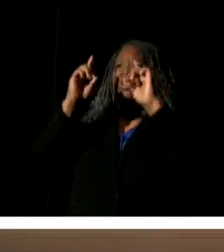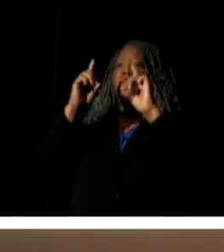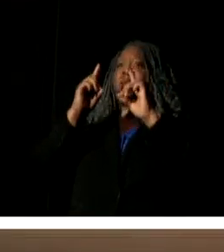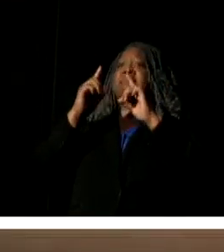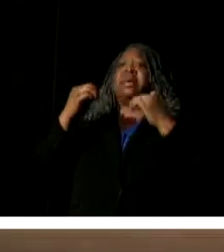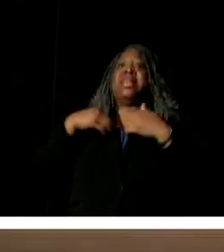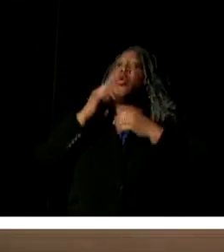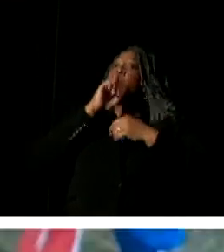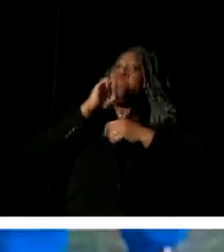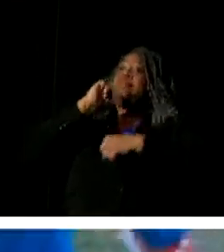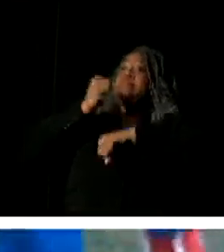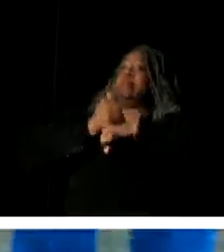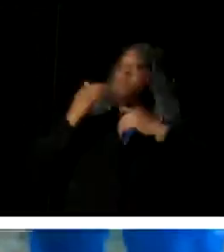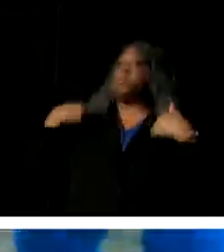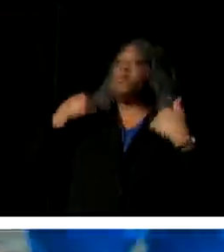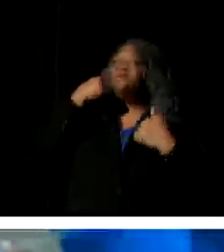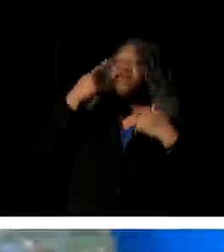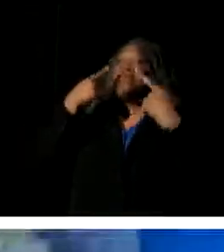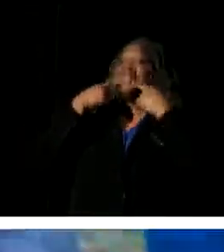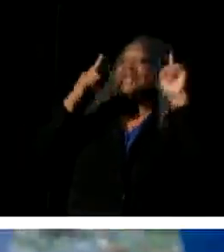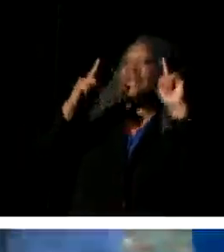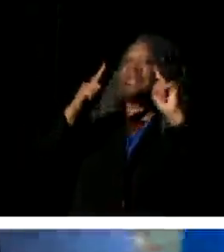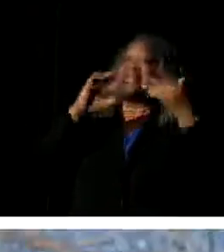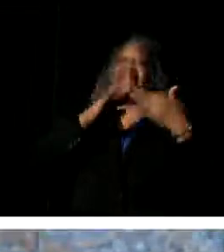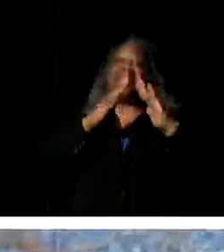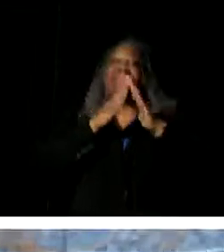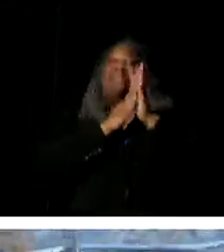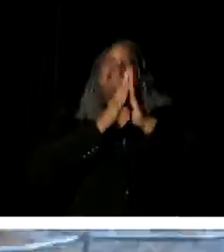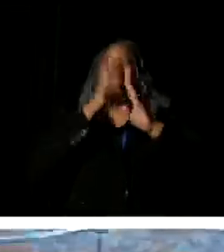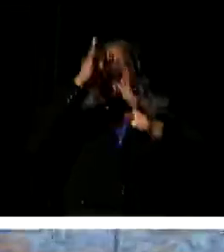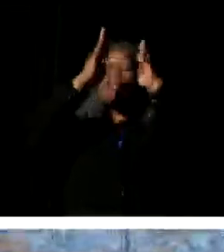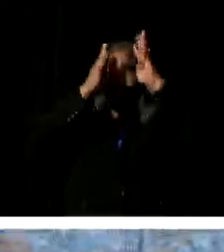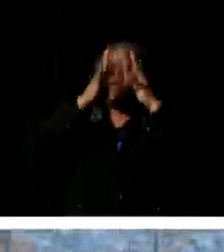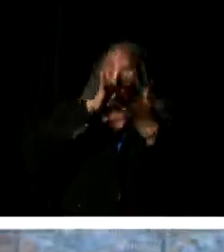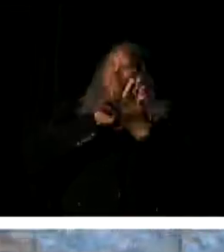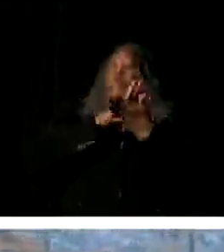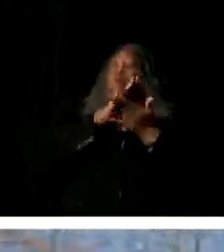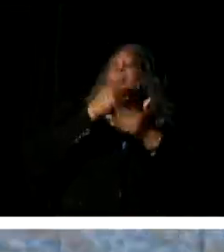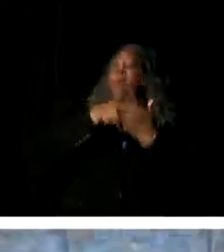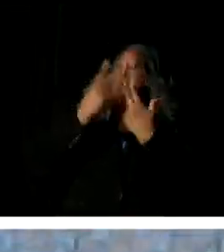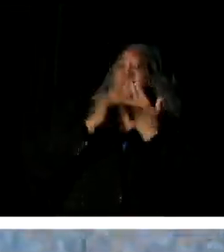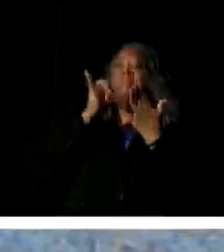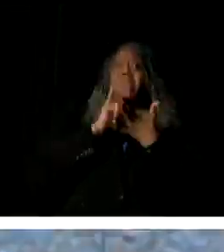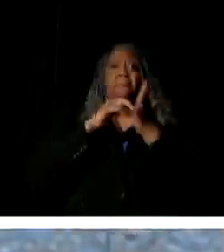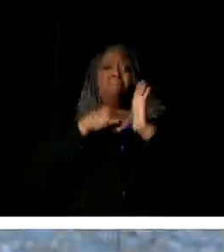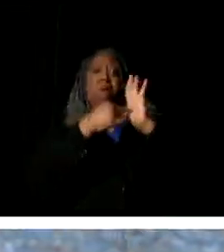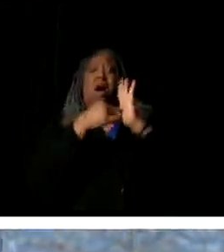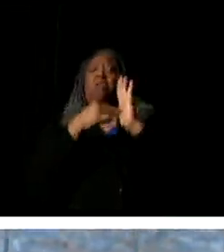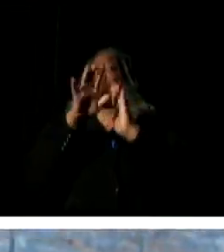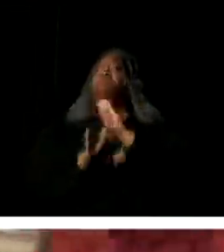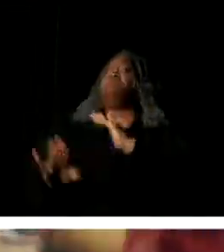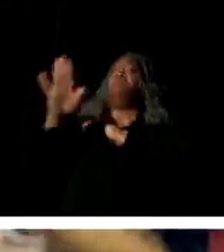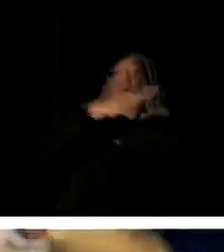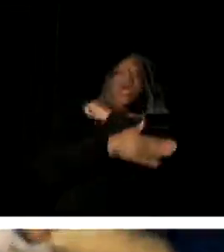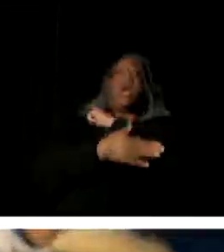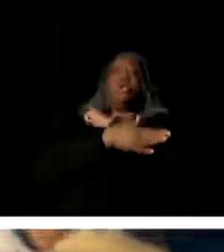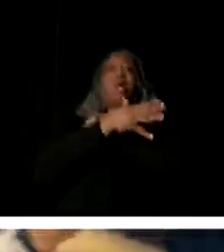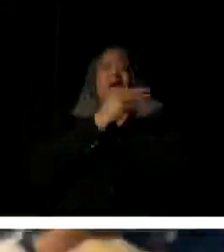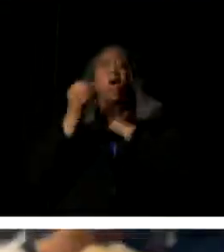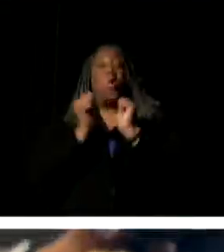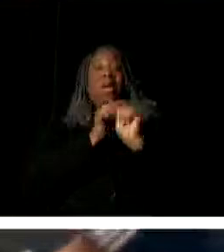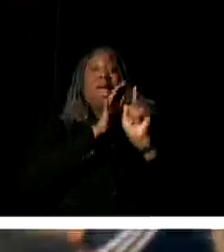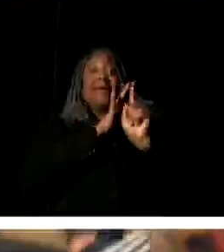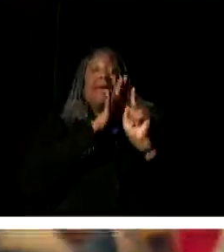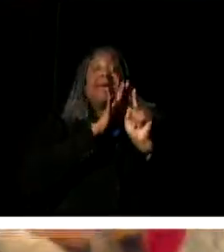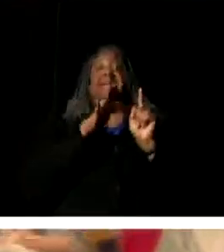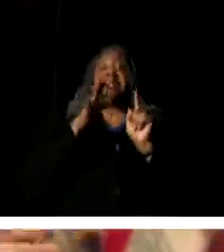youth for success. The city's innovative community schools program is a model for educators across this country. And through his